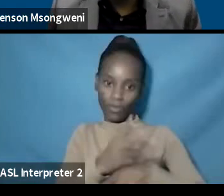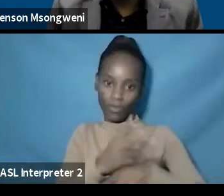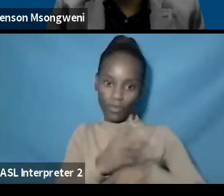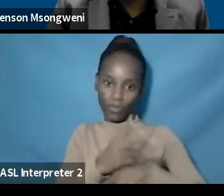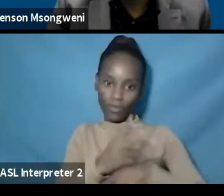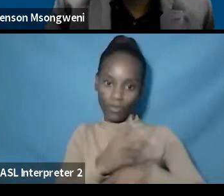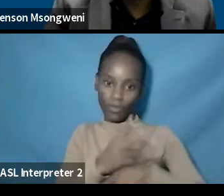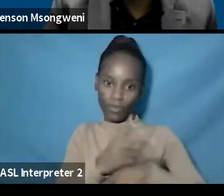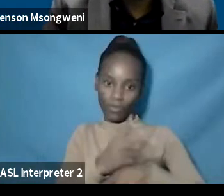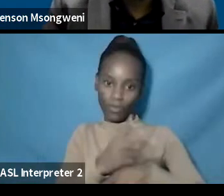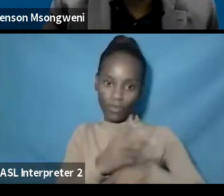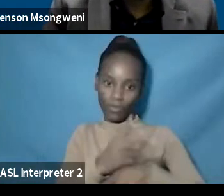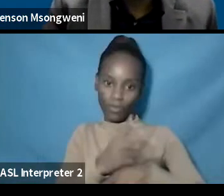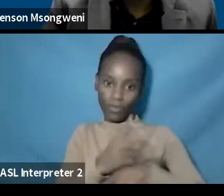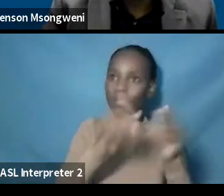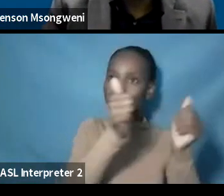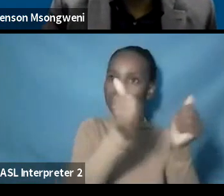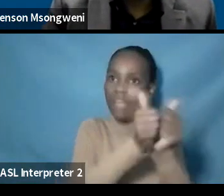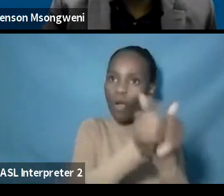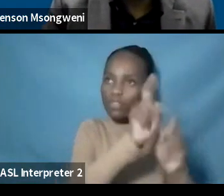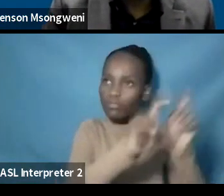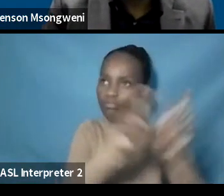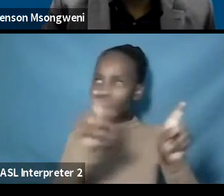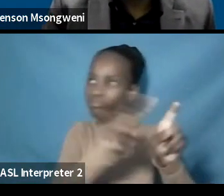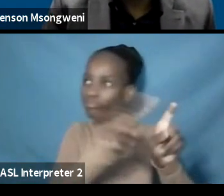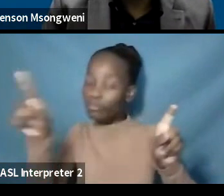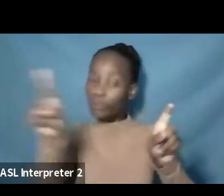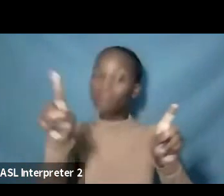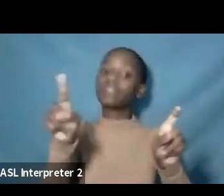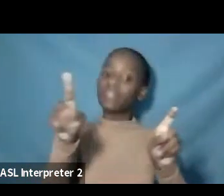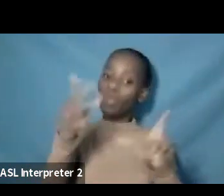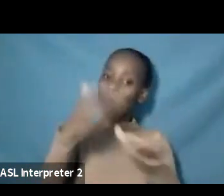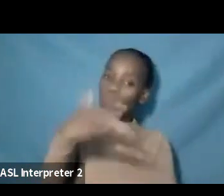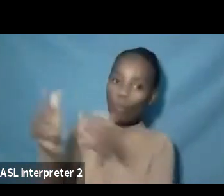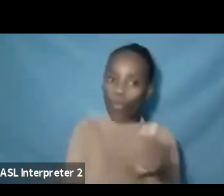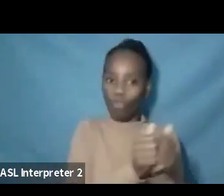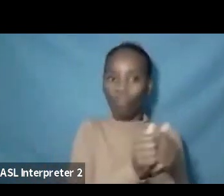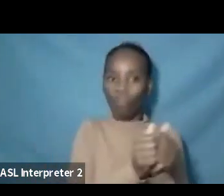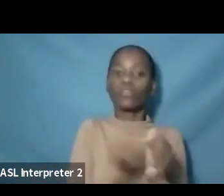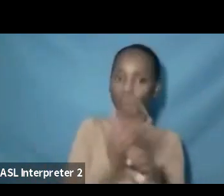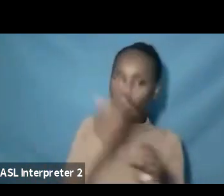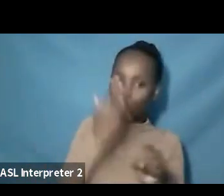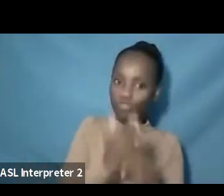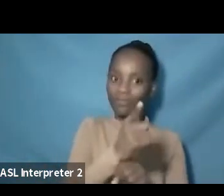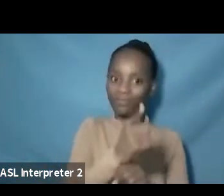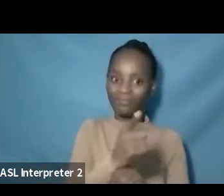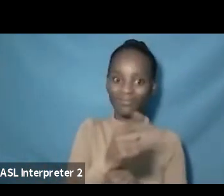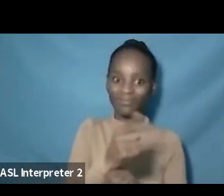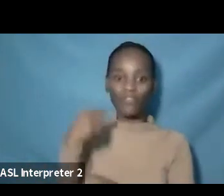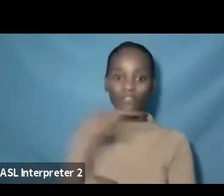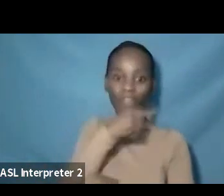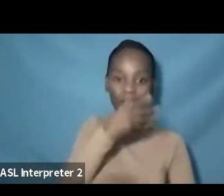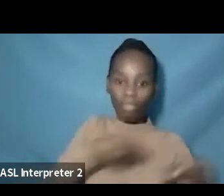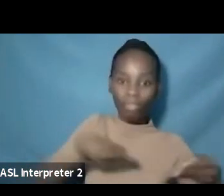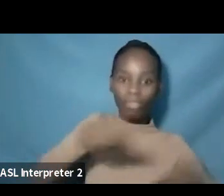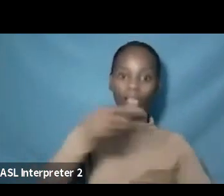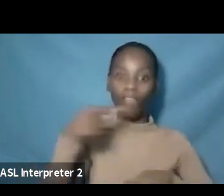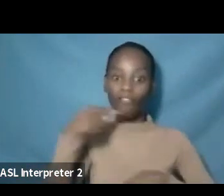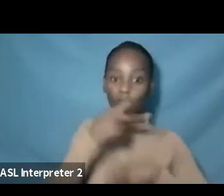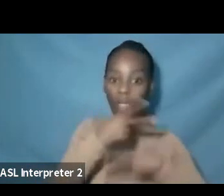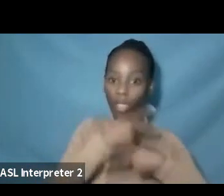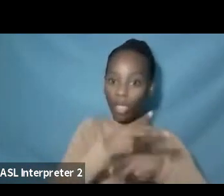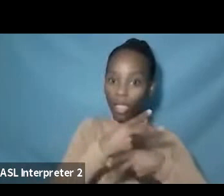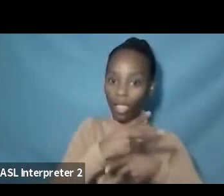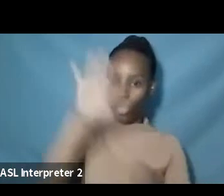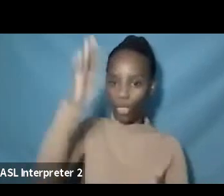stakeholders involved in the trade and the freight forwarding to combat and to stop the scourge of